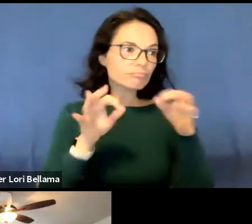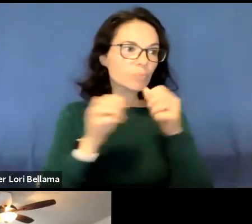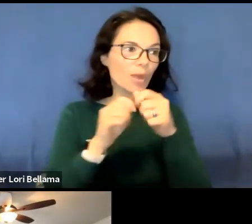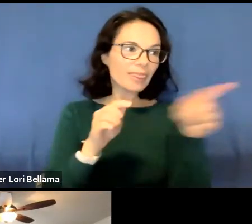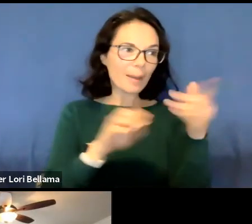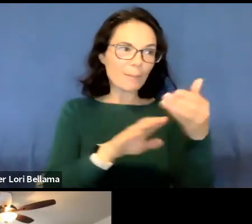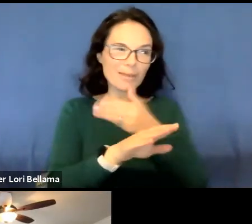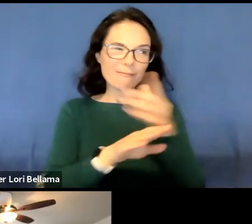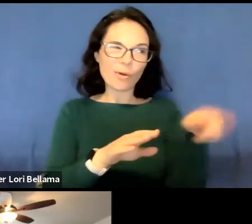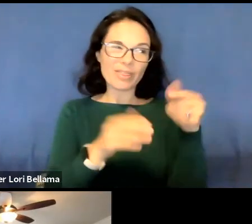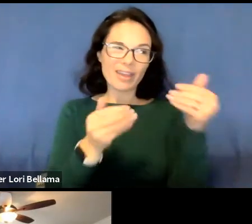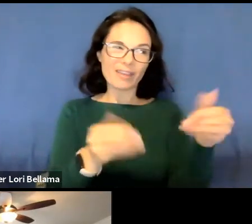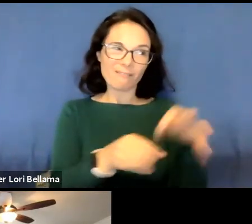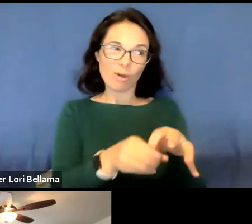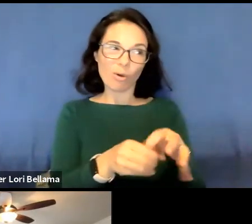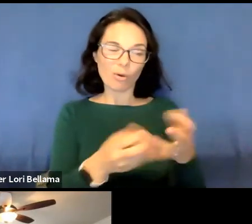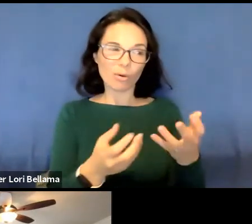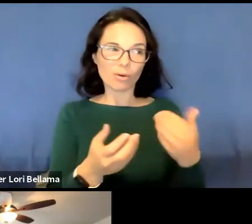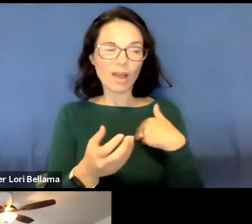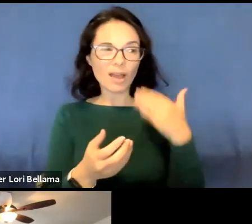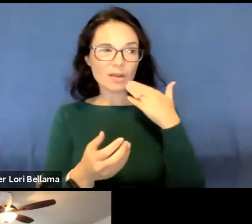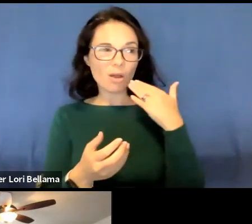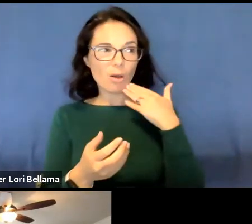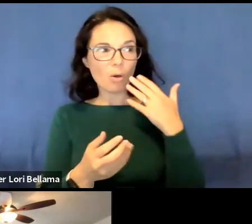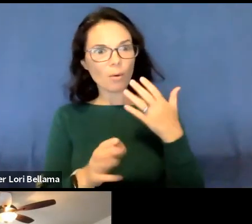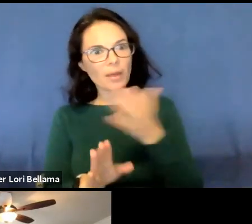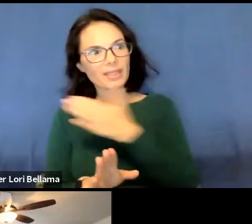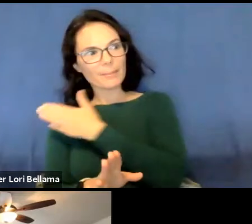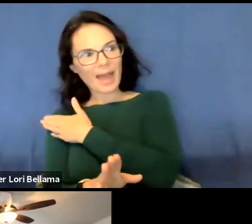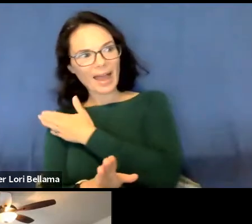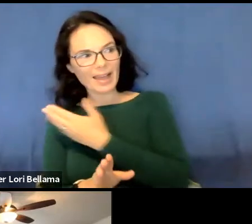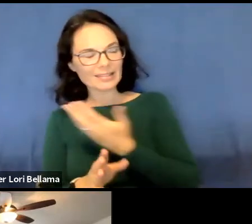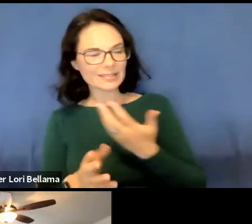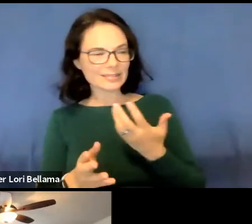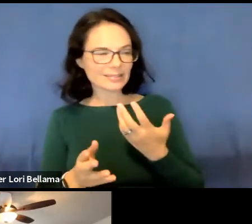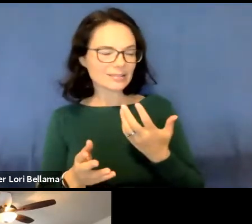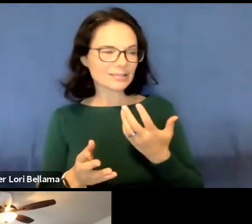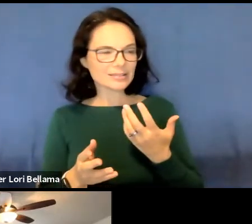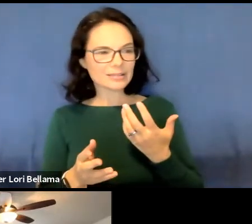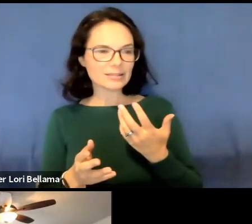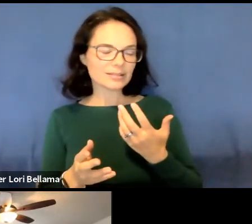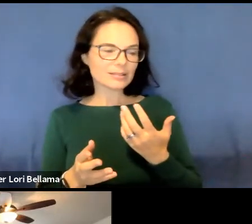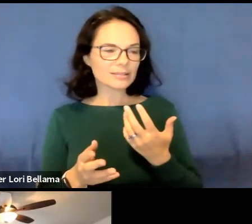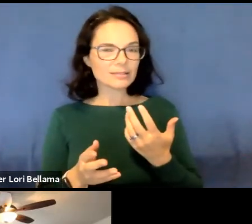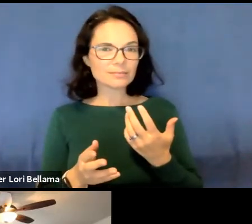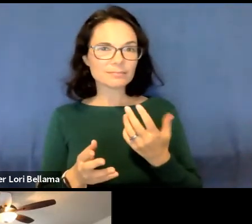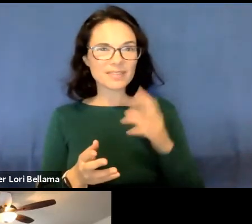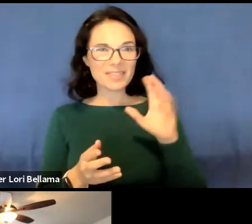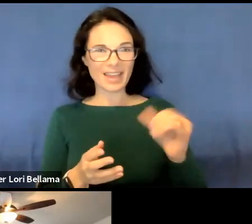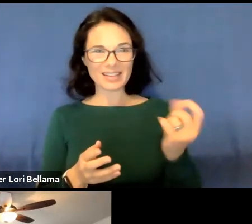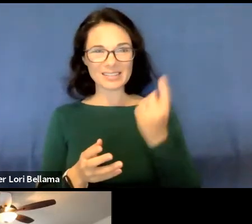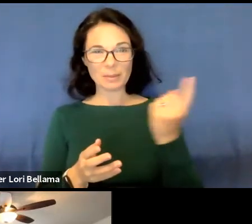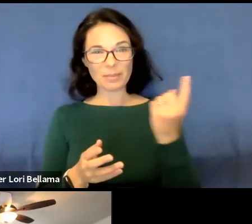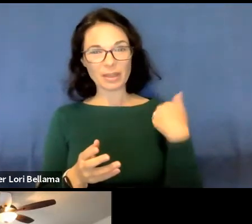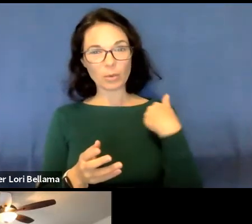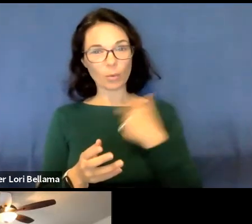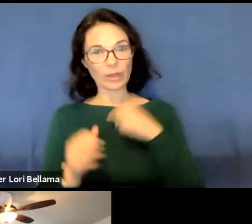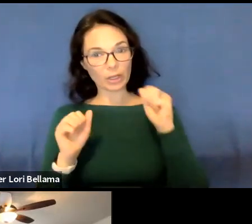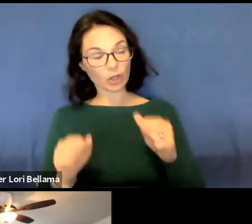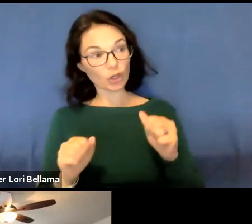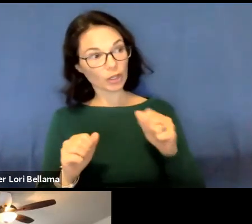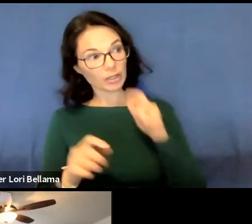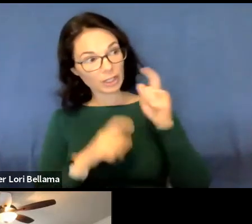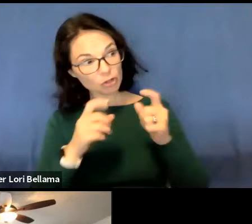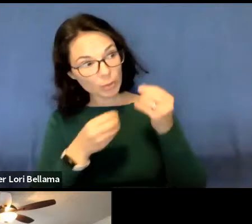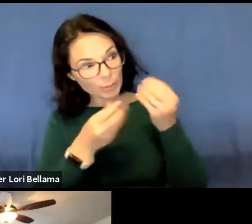about that. I know that in the past it's been, something that we've been able to contribute to